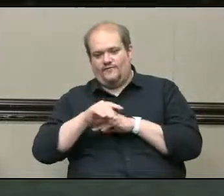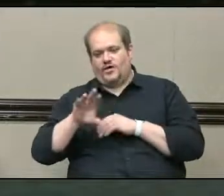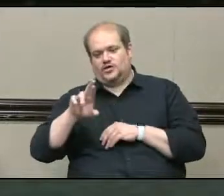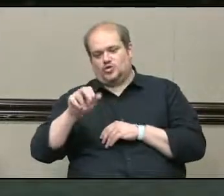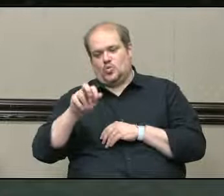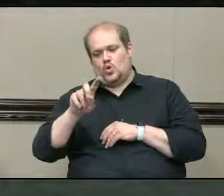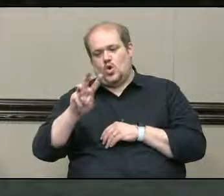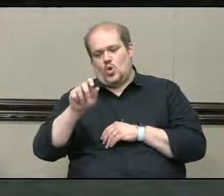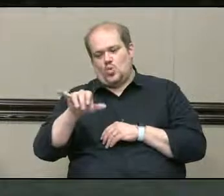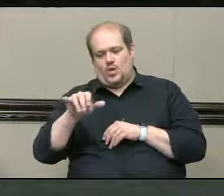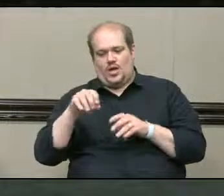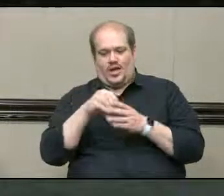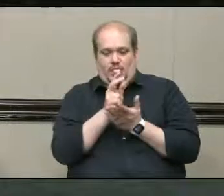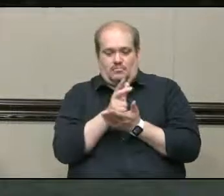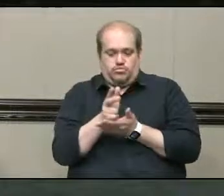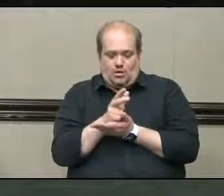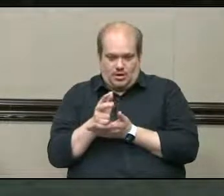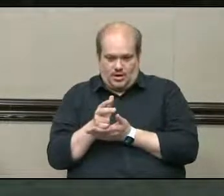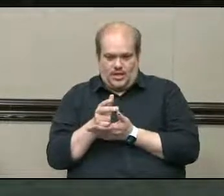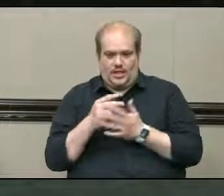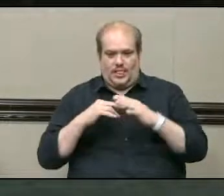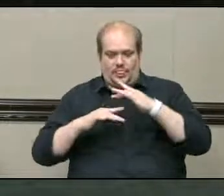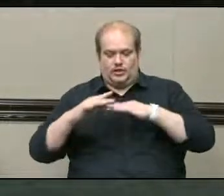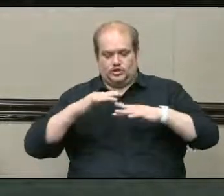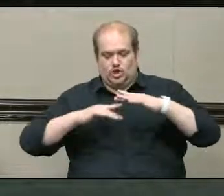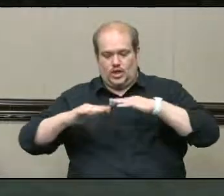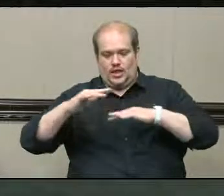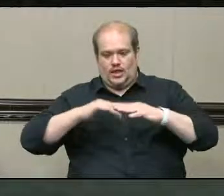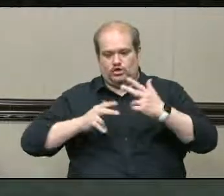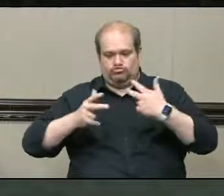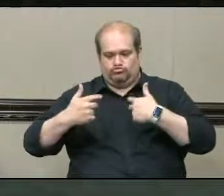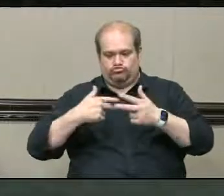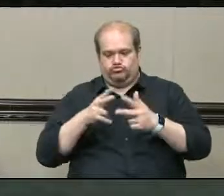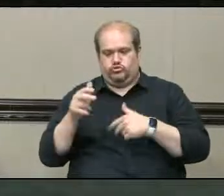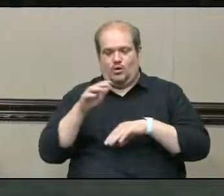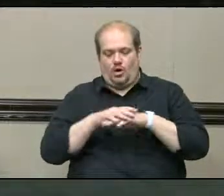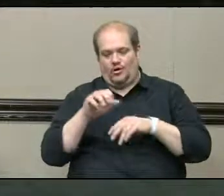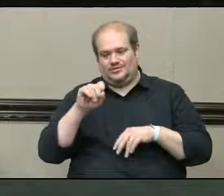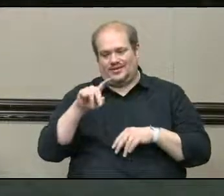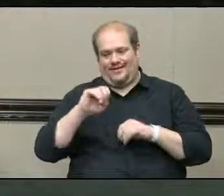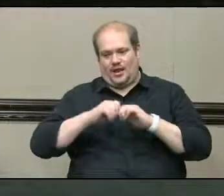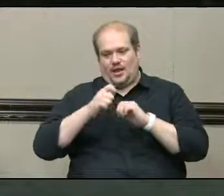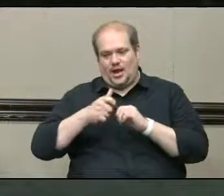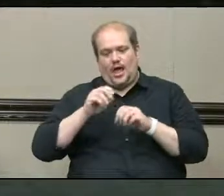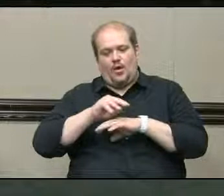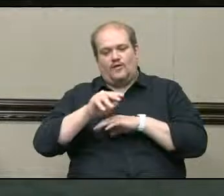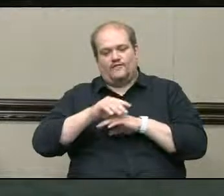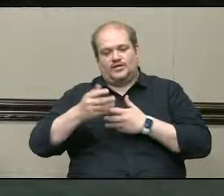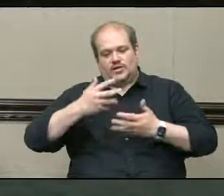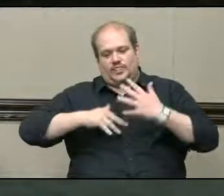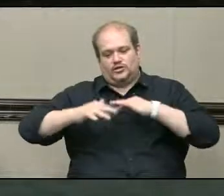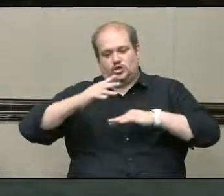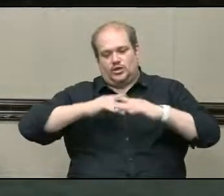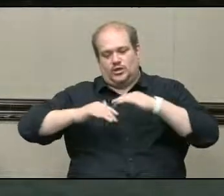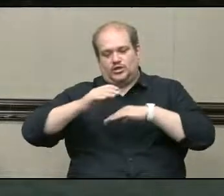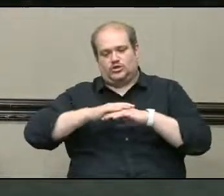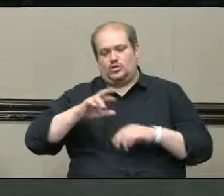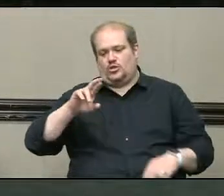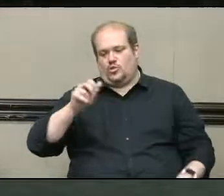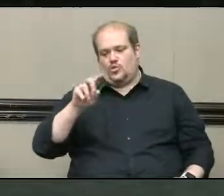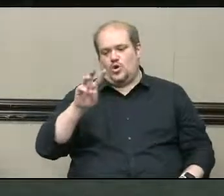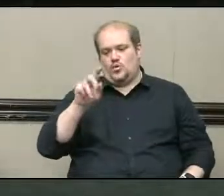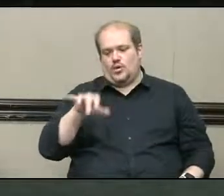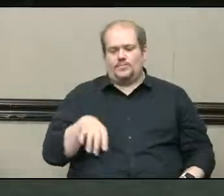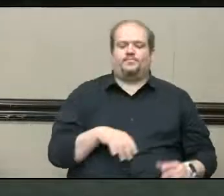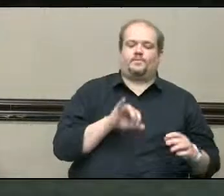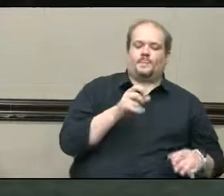roadway, in the parking and the circulation that is going on site and how it affects the circulation on the roadway.